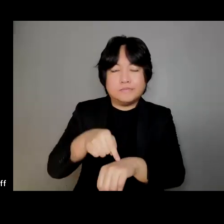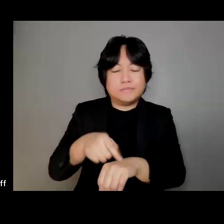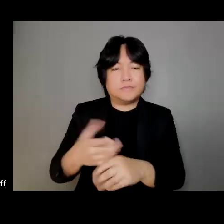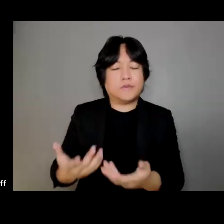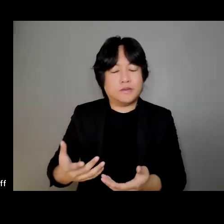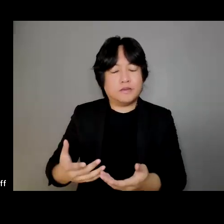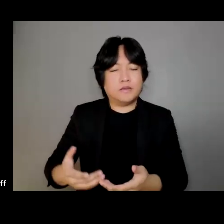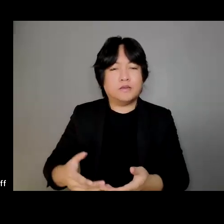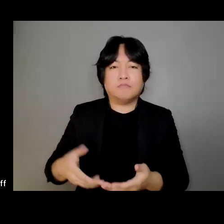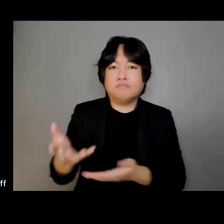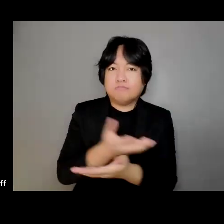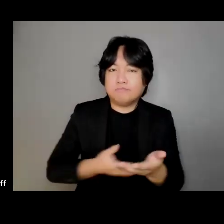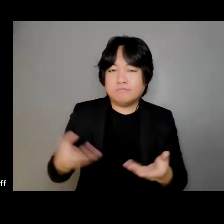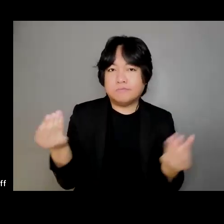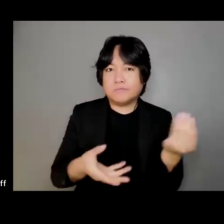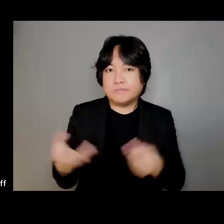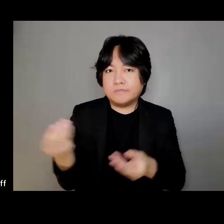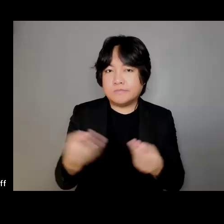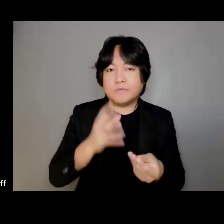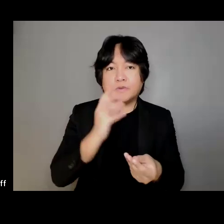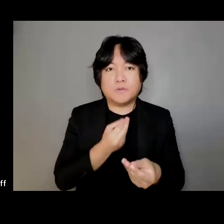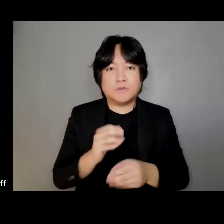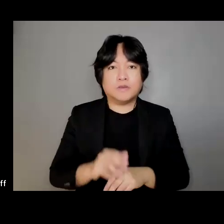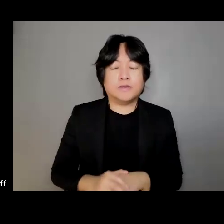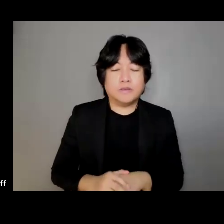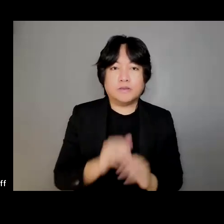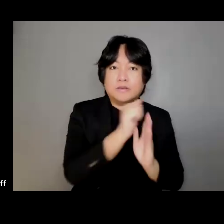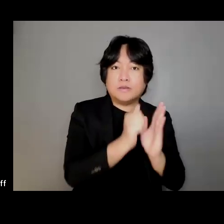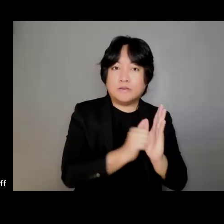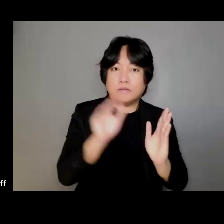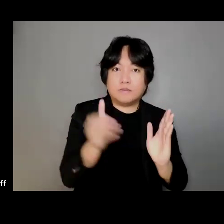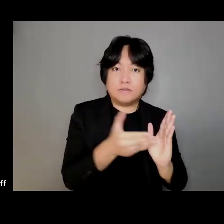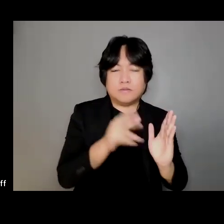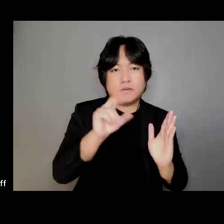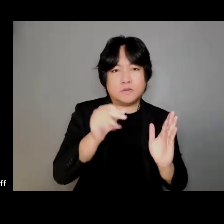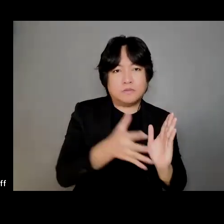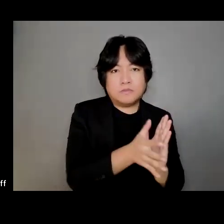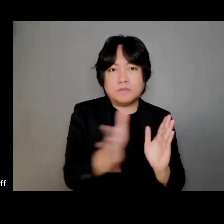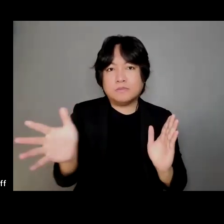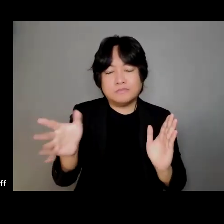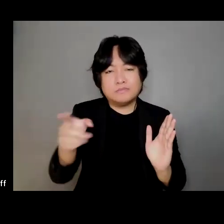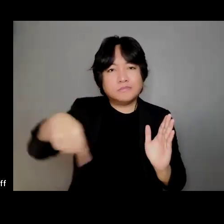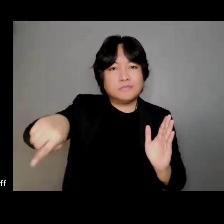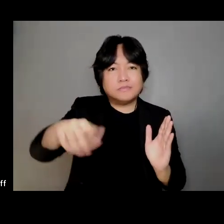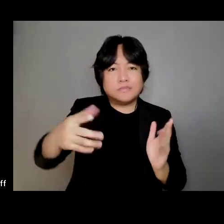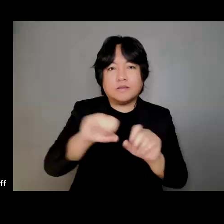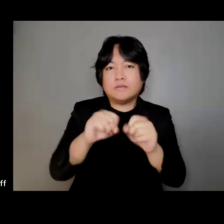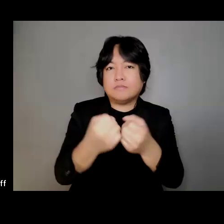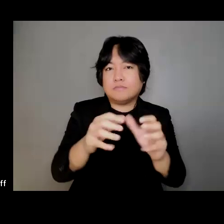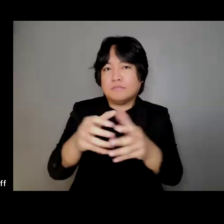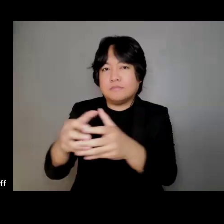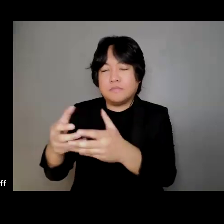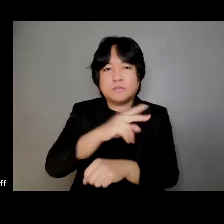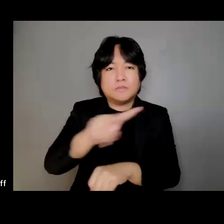and collaboration, not just within the academe but also with other sectors of, you know,